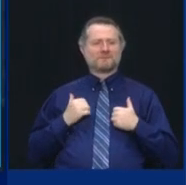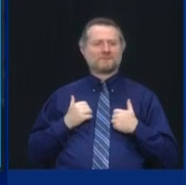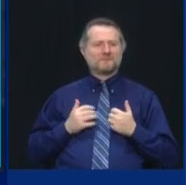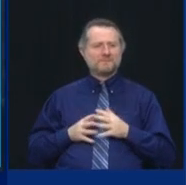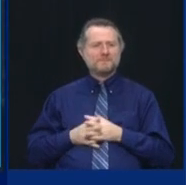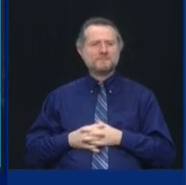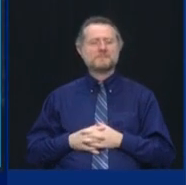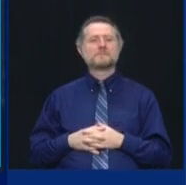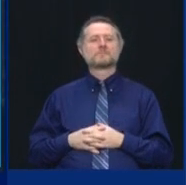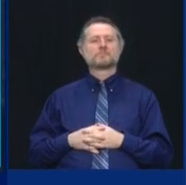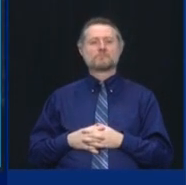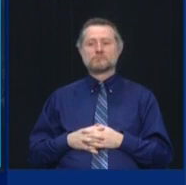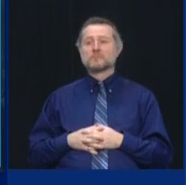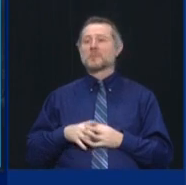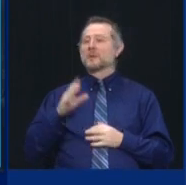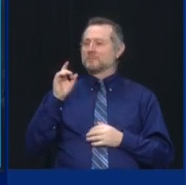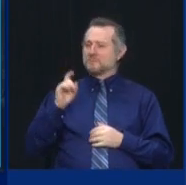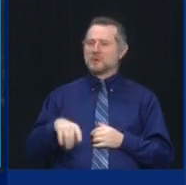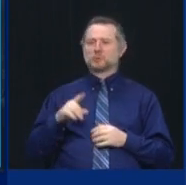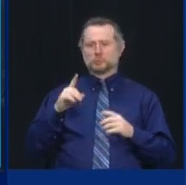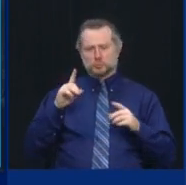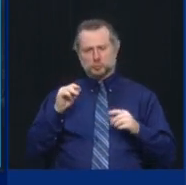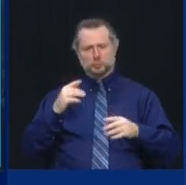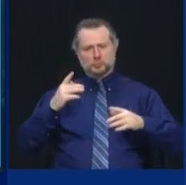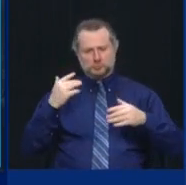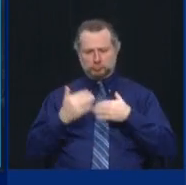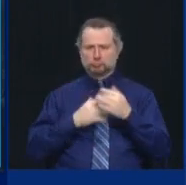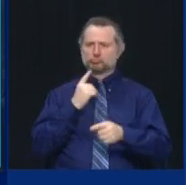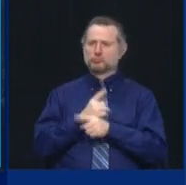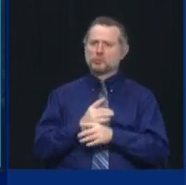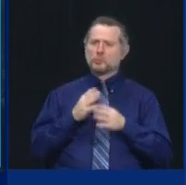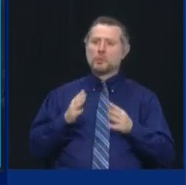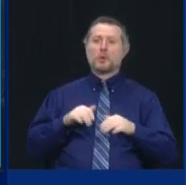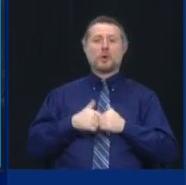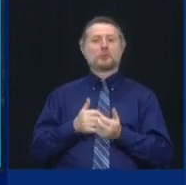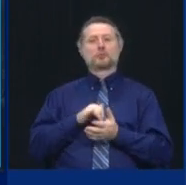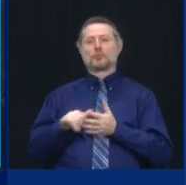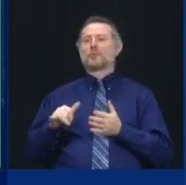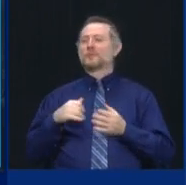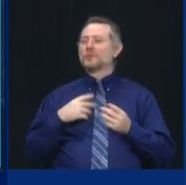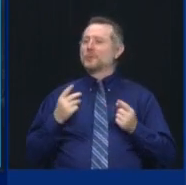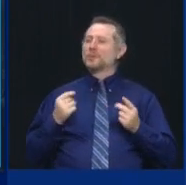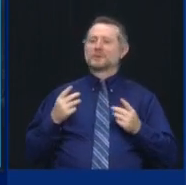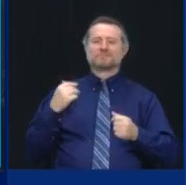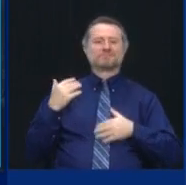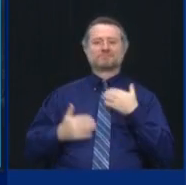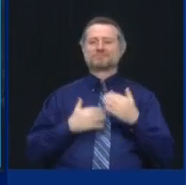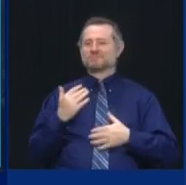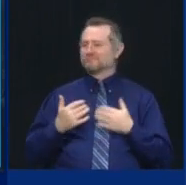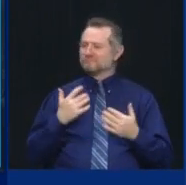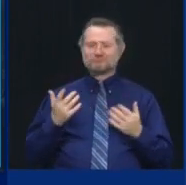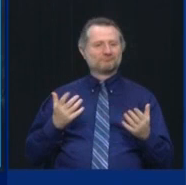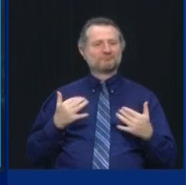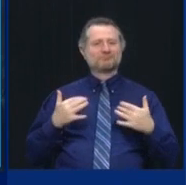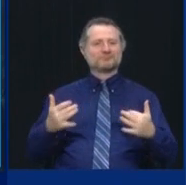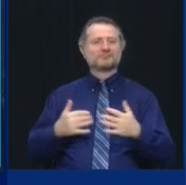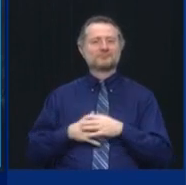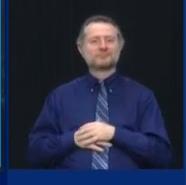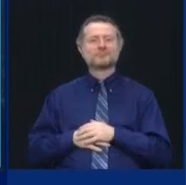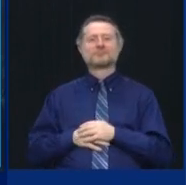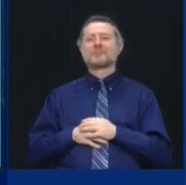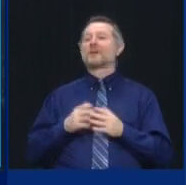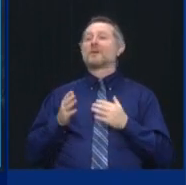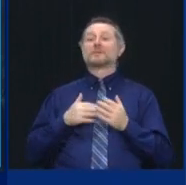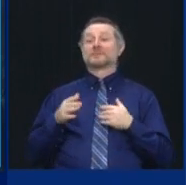living, and we have to do it the way New Yorkers do it. We have to do it quickly and robustly. Effective